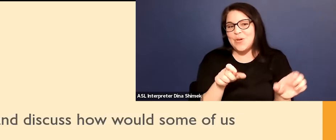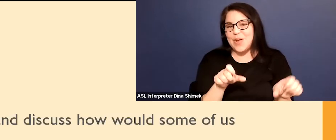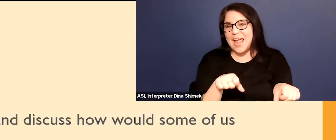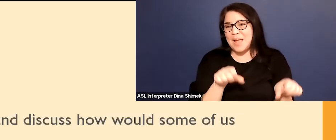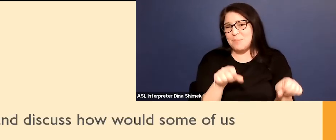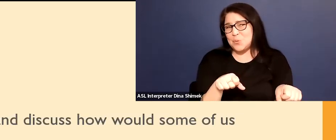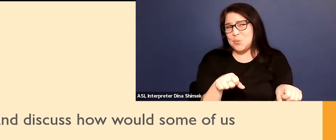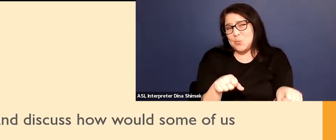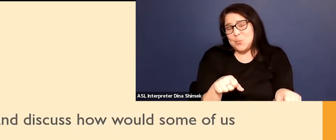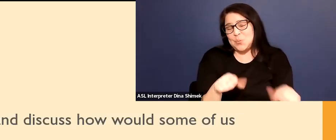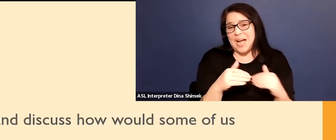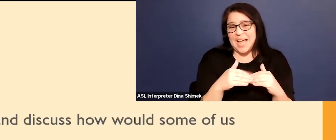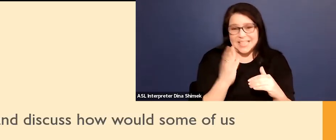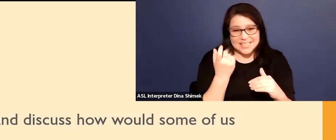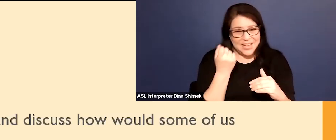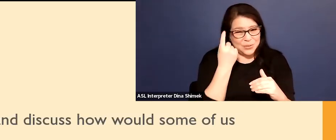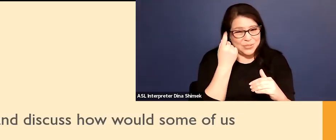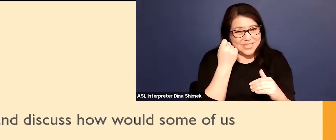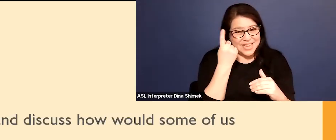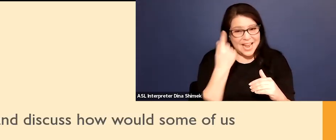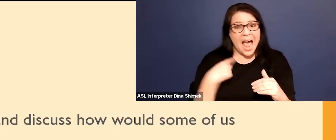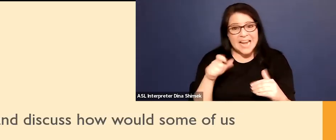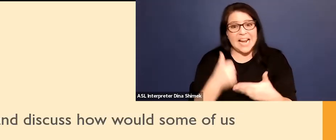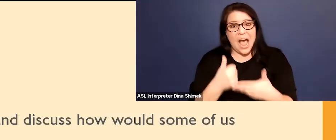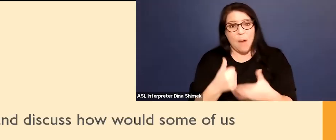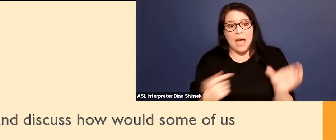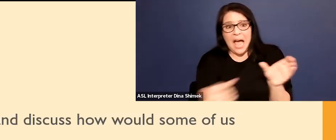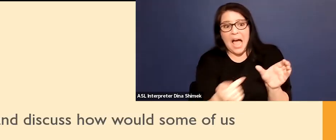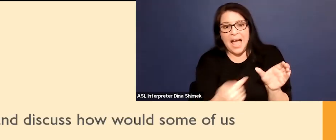at least understand that I need help.